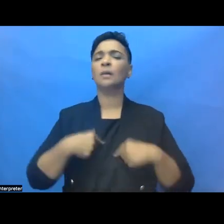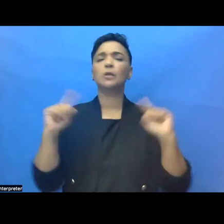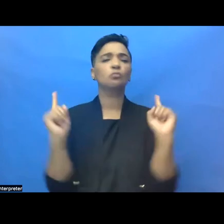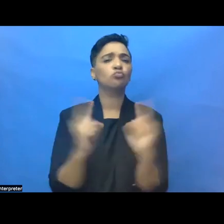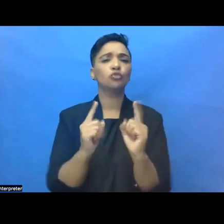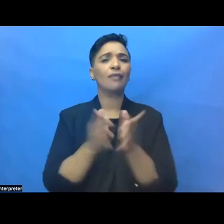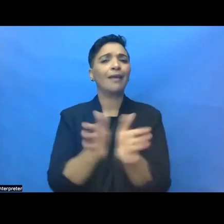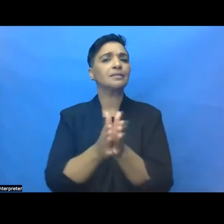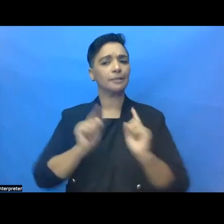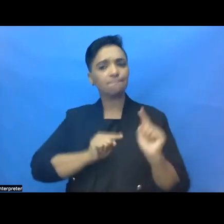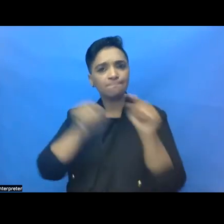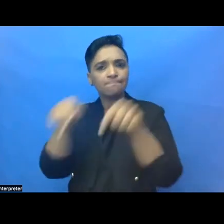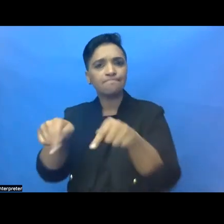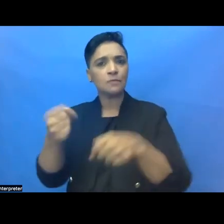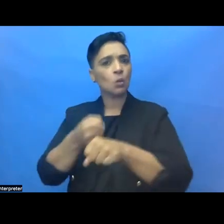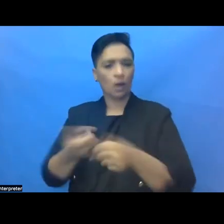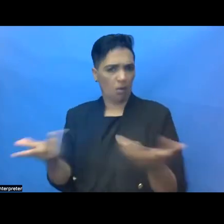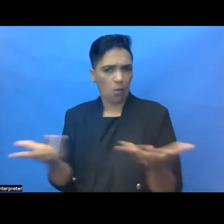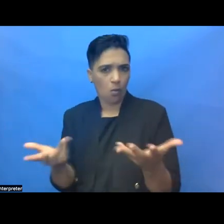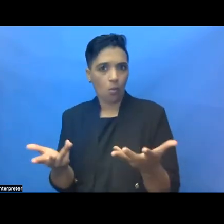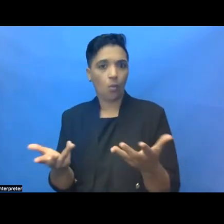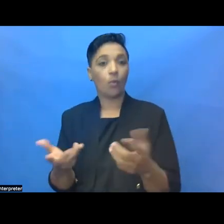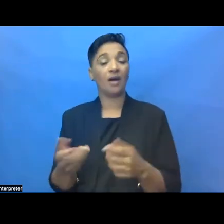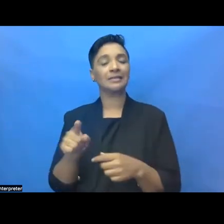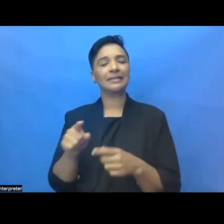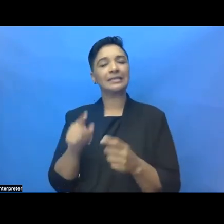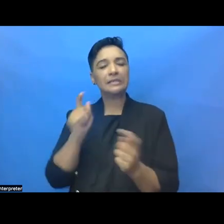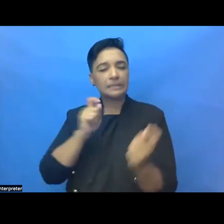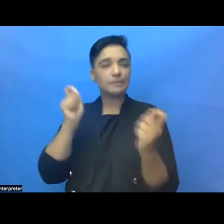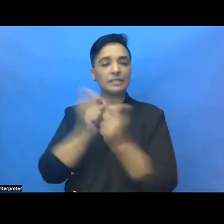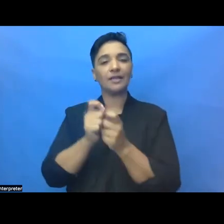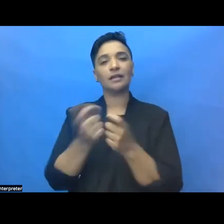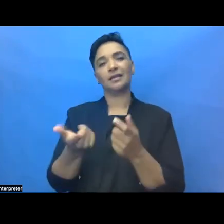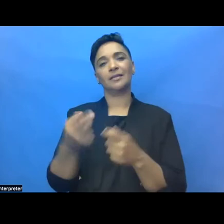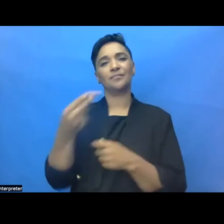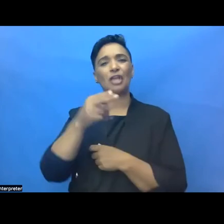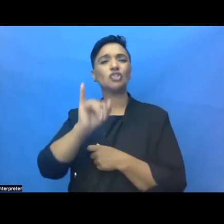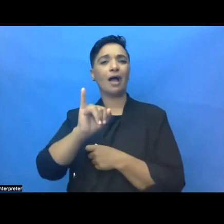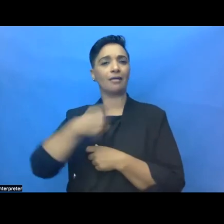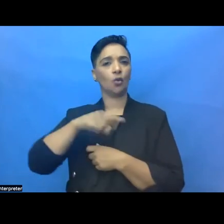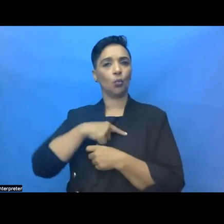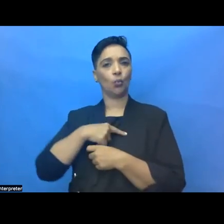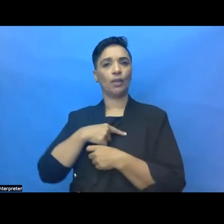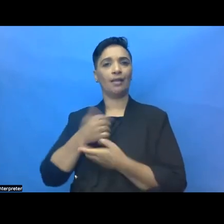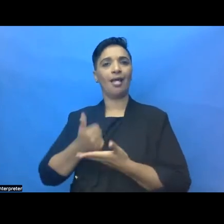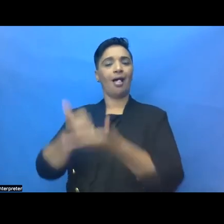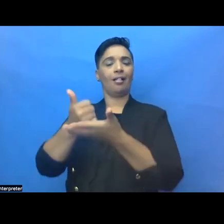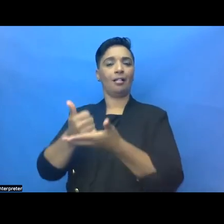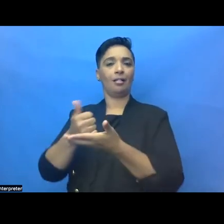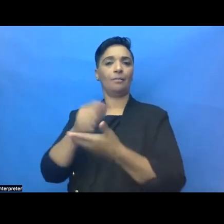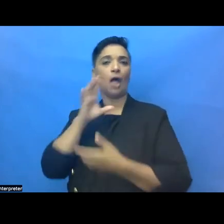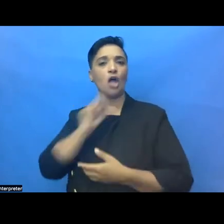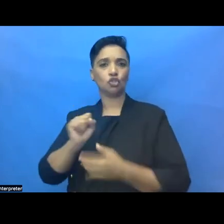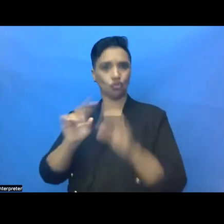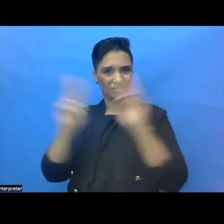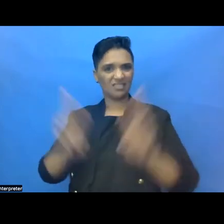doing, specifically specialist humanitarian actors such as HI, HelpAge International and others, to